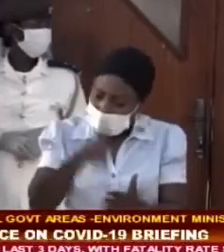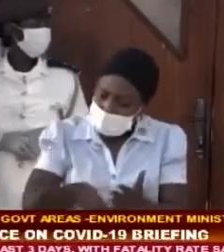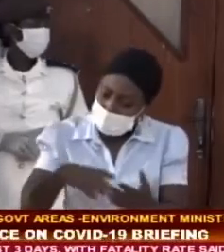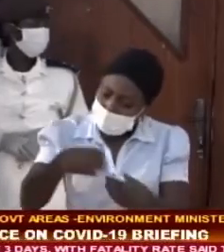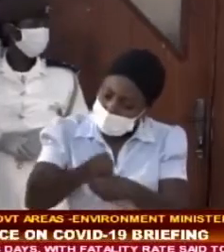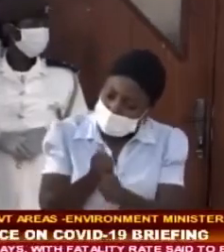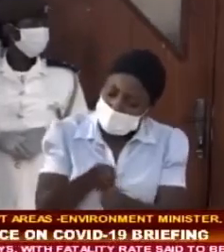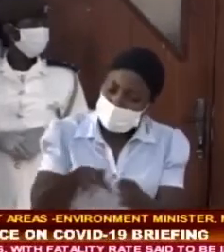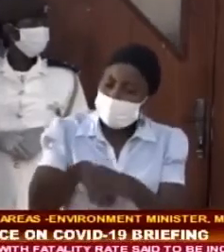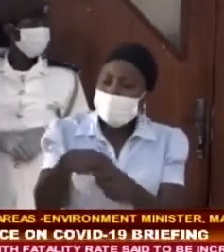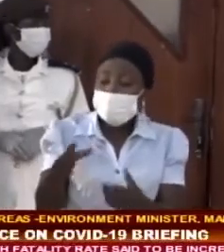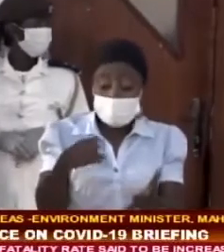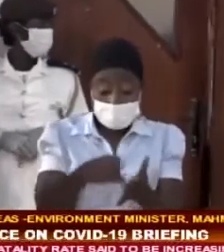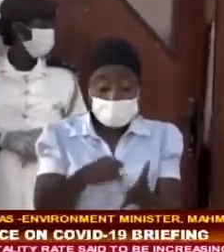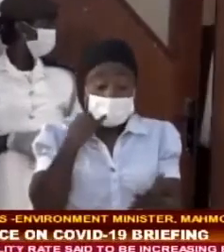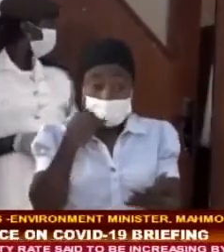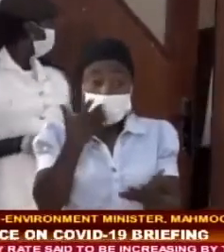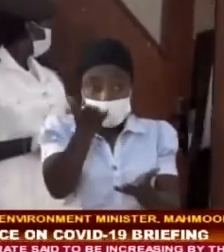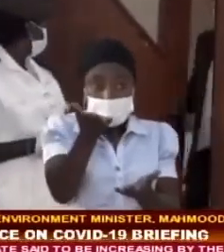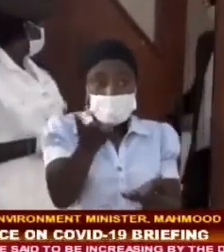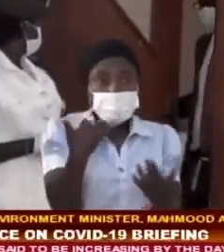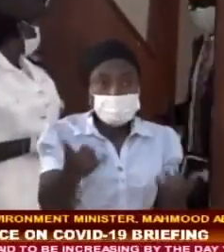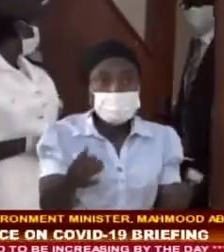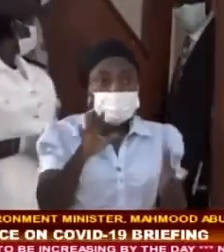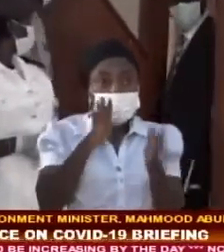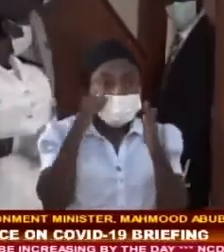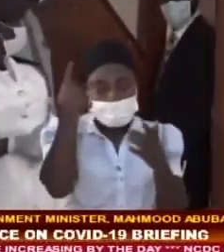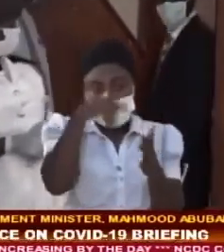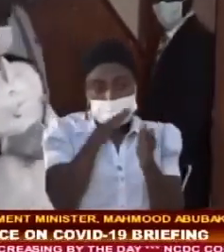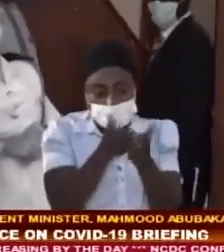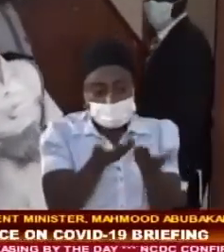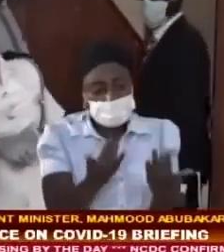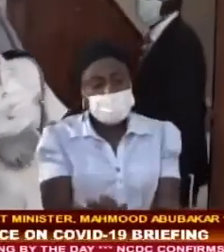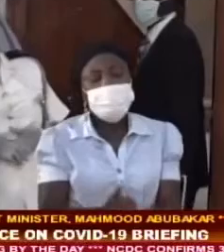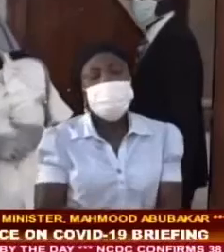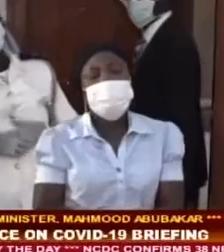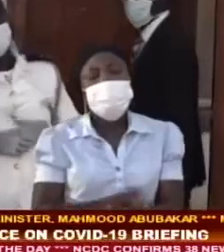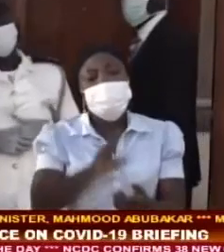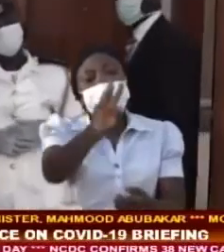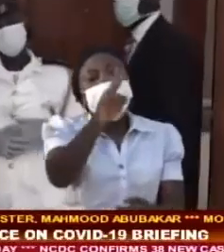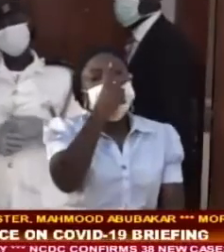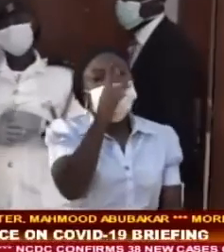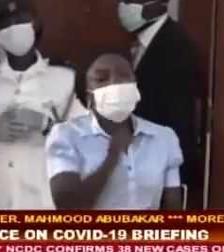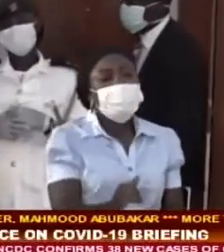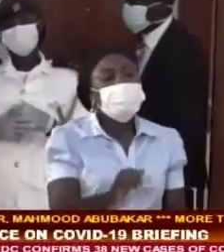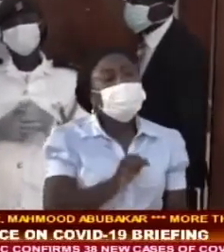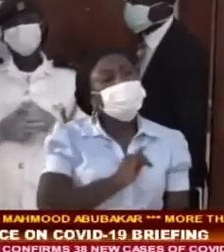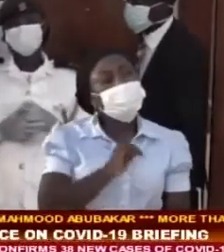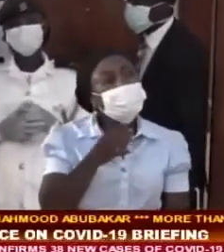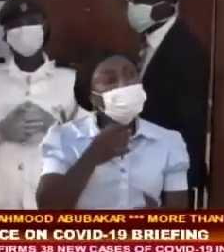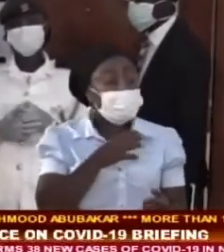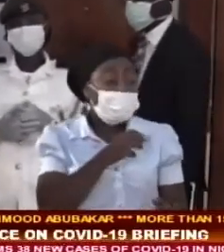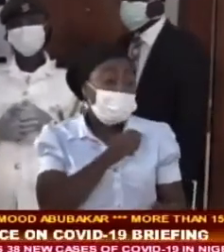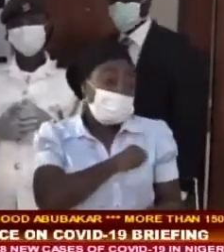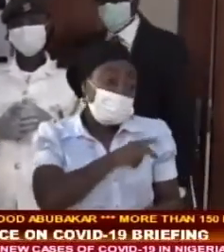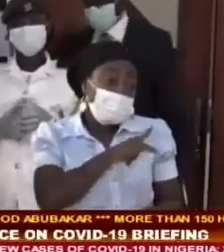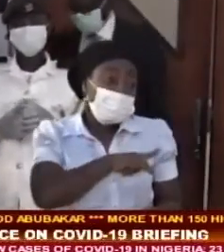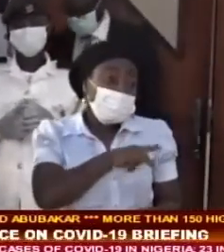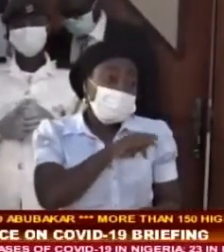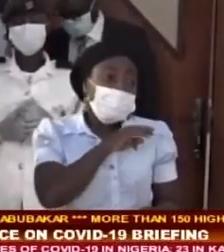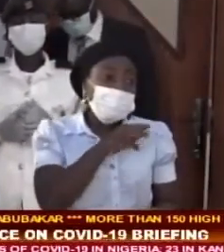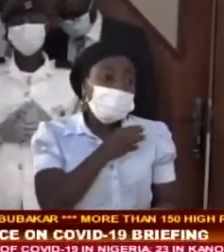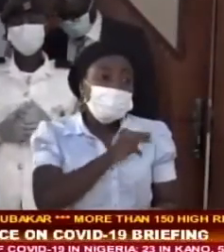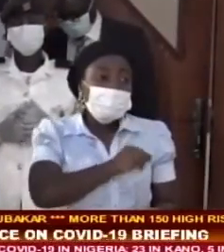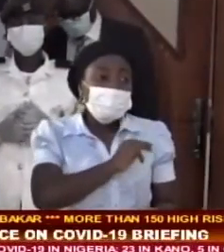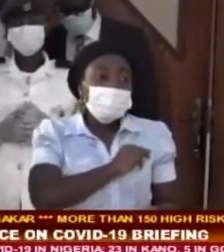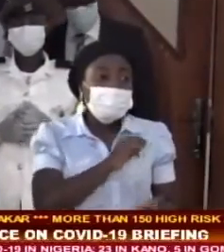invention. It's actually viral on the Facebook right now. And then secondly, I appreciate our Minister for State for